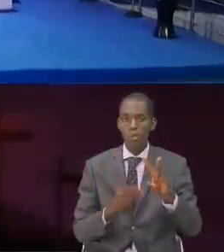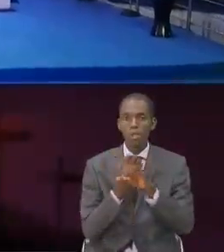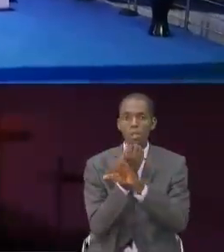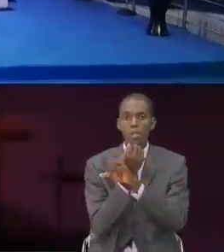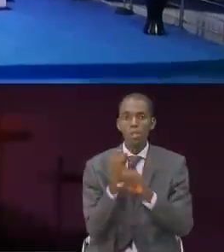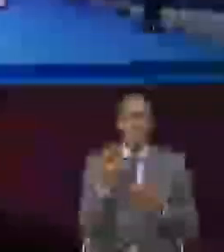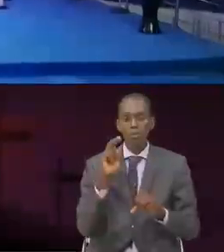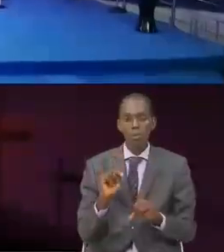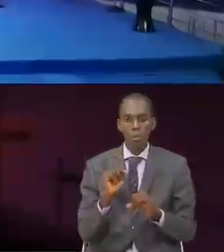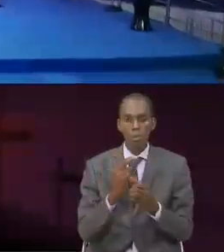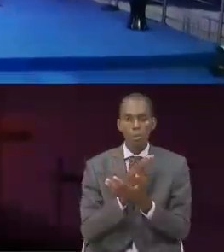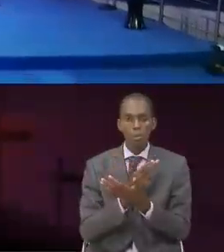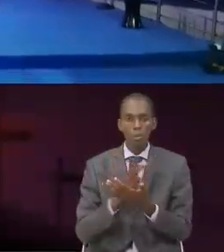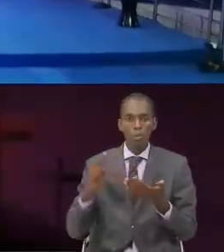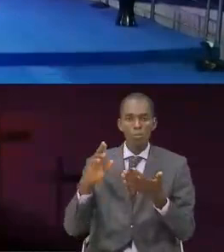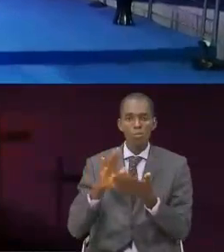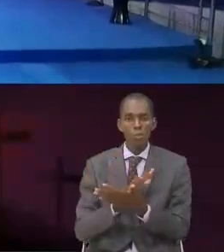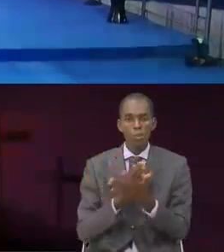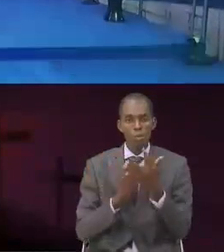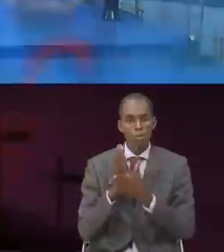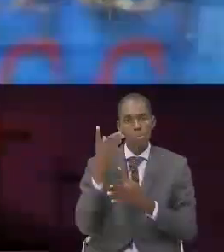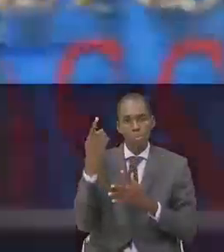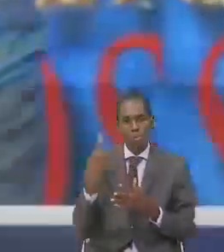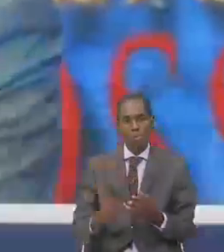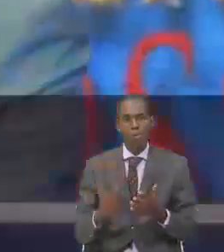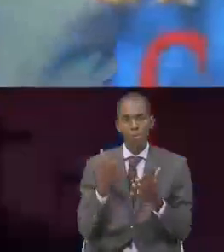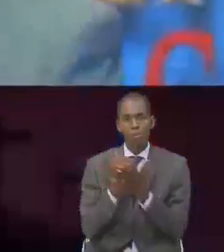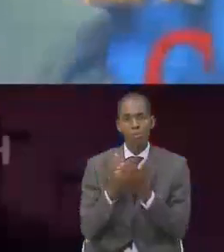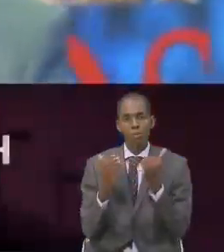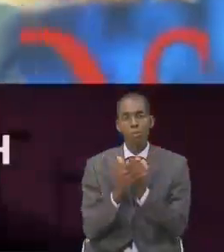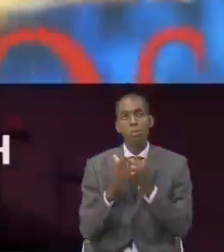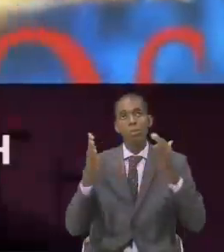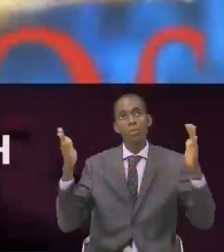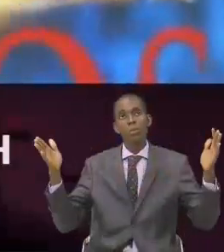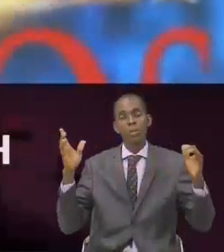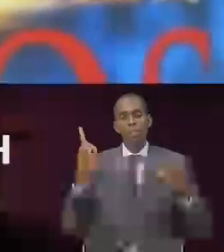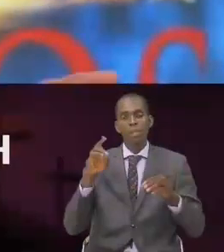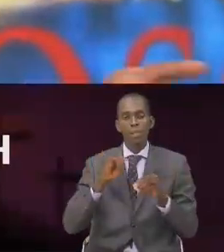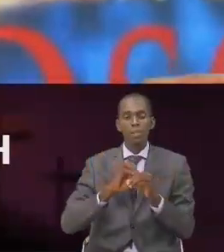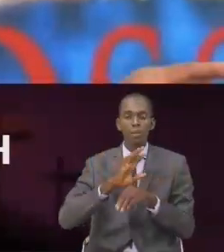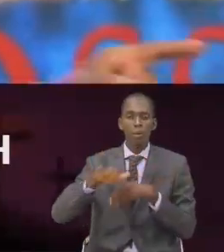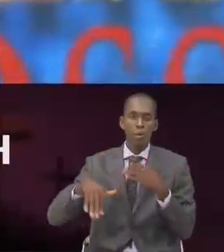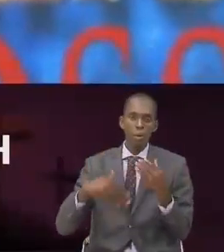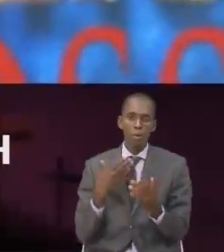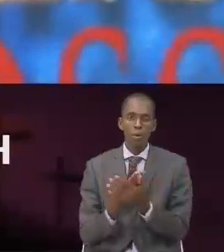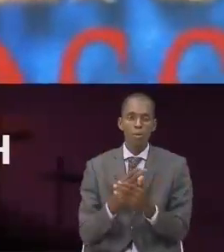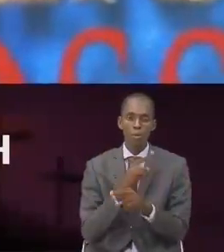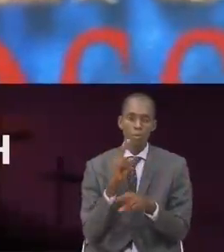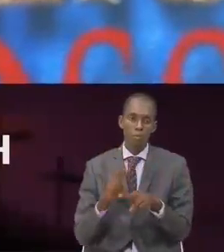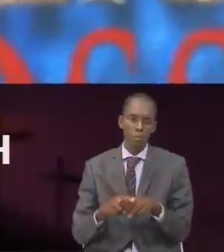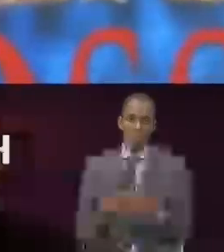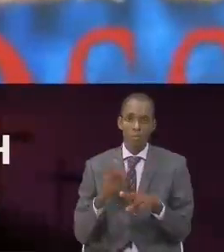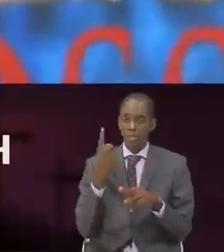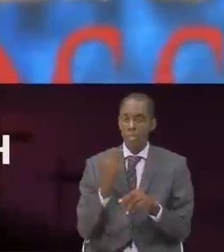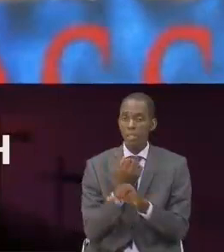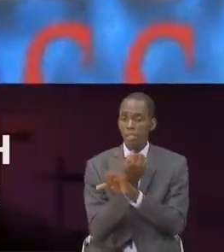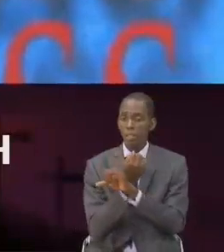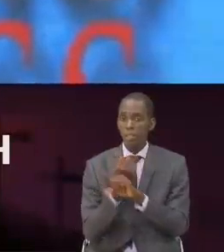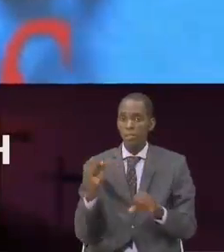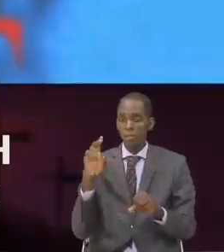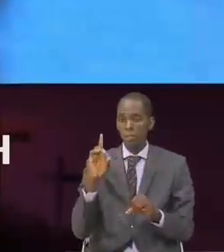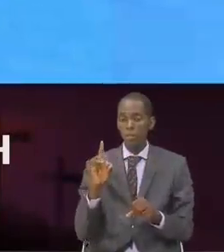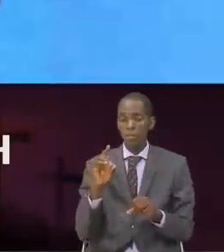all nations. Number two, salvation, holiness through the crucified in